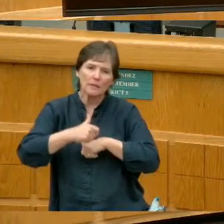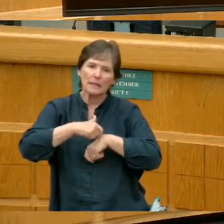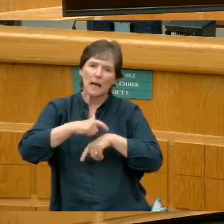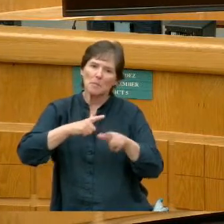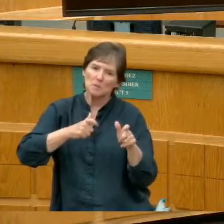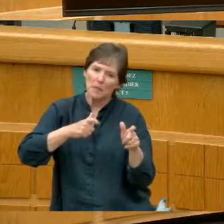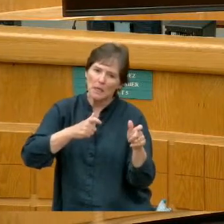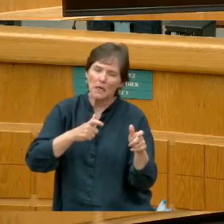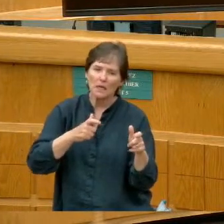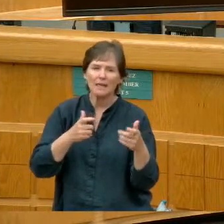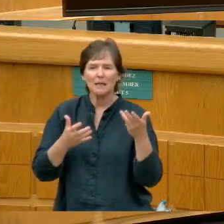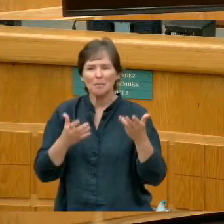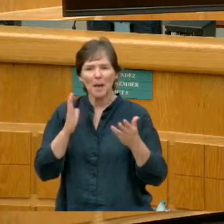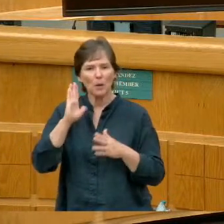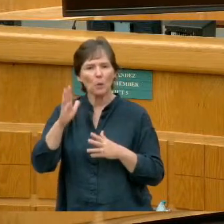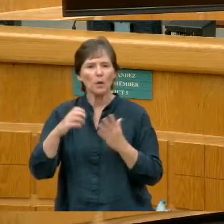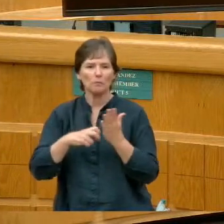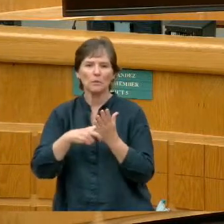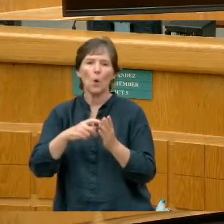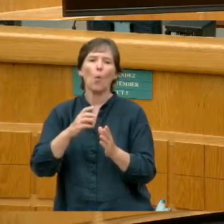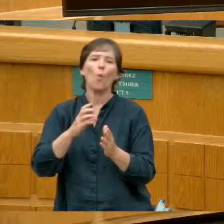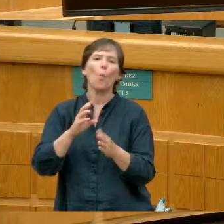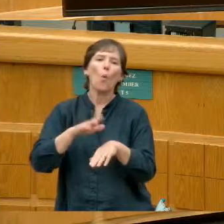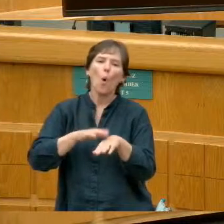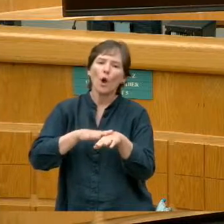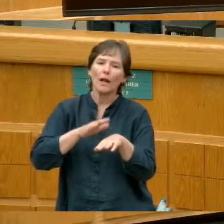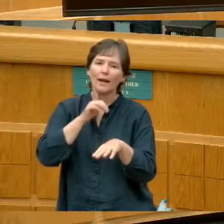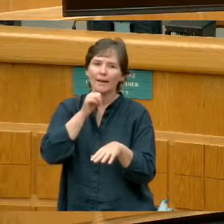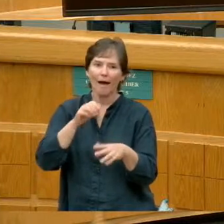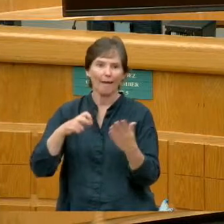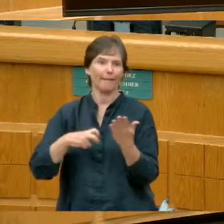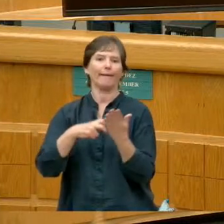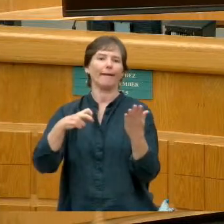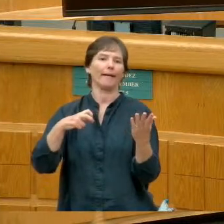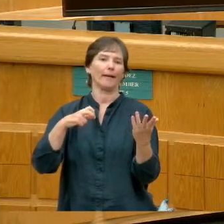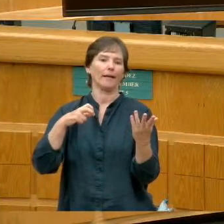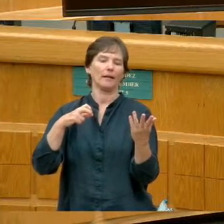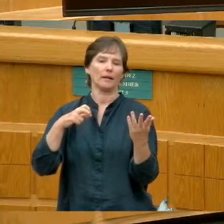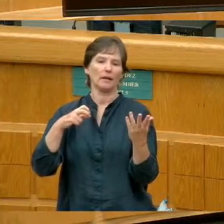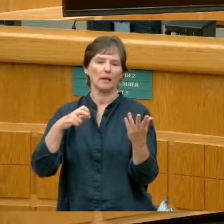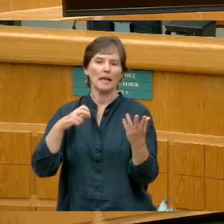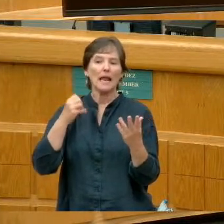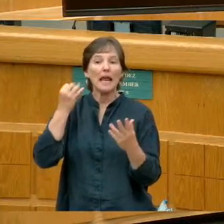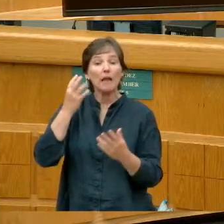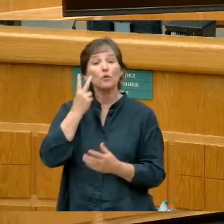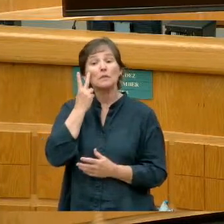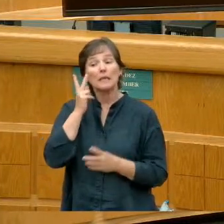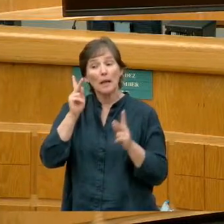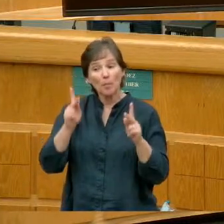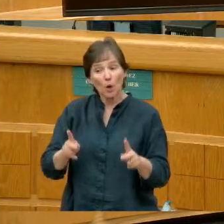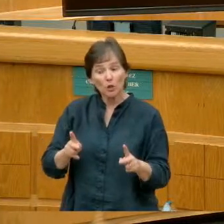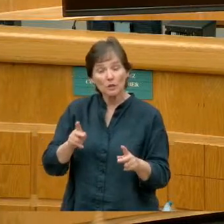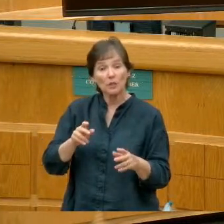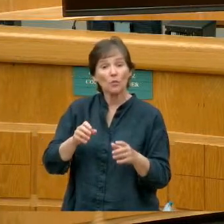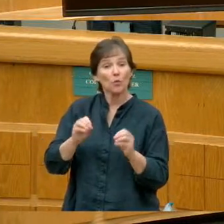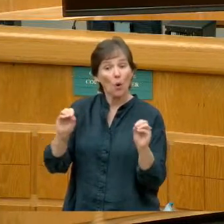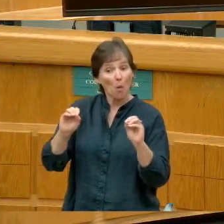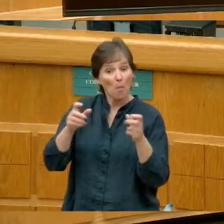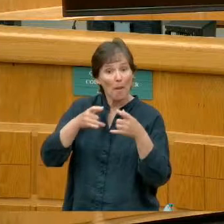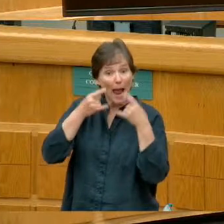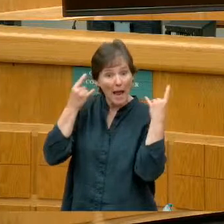might be times, and I've also cautioned people, if you see someone that's not wearing a mask, before you get angry, first of all, move away from them.